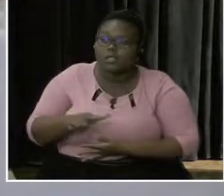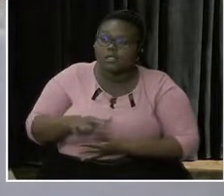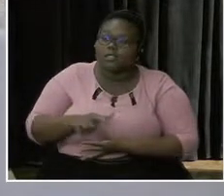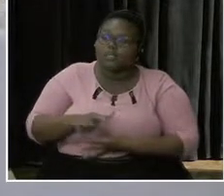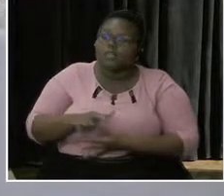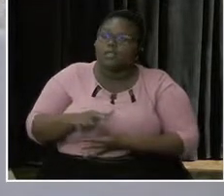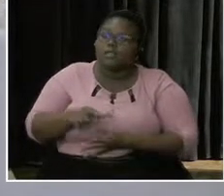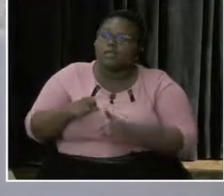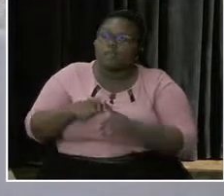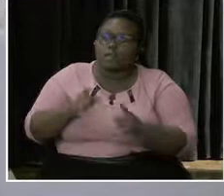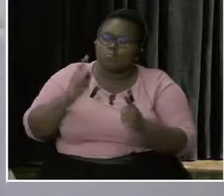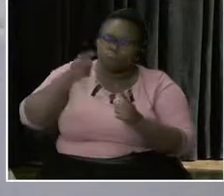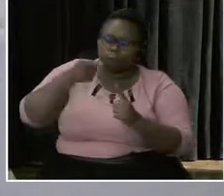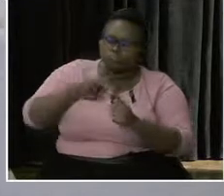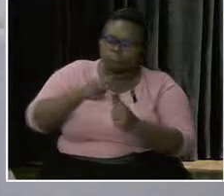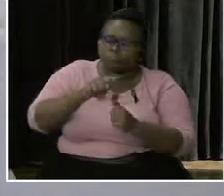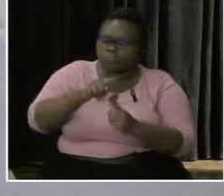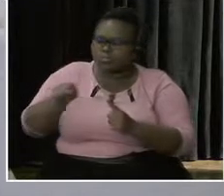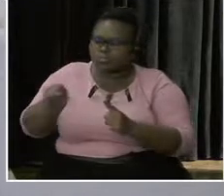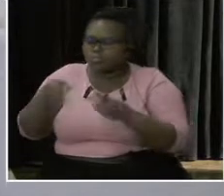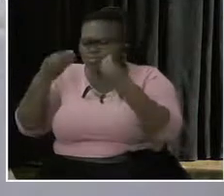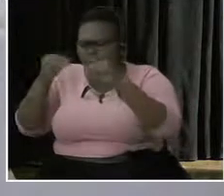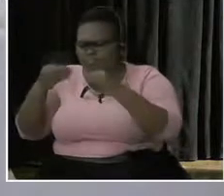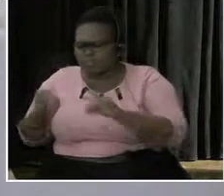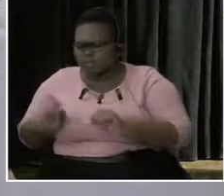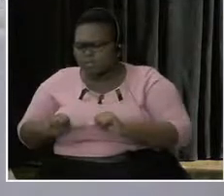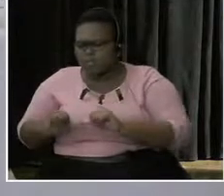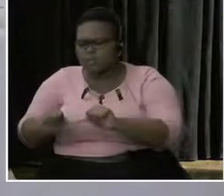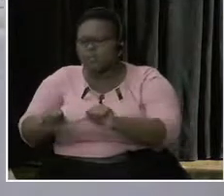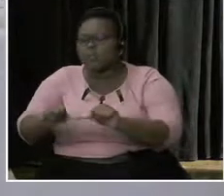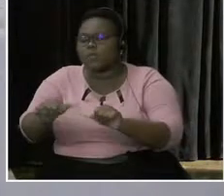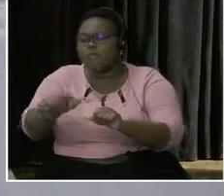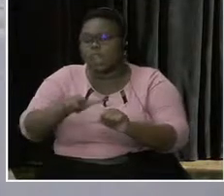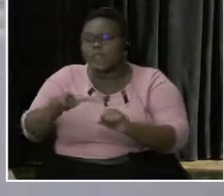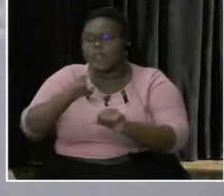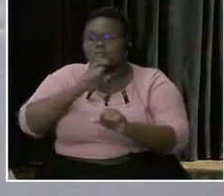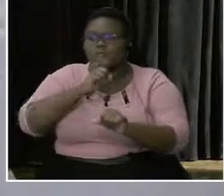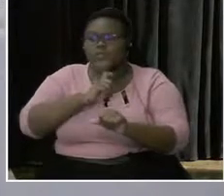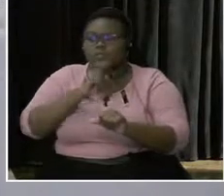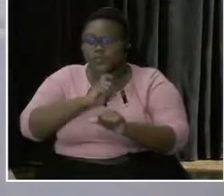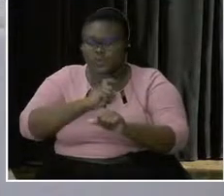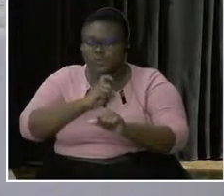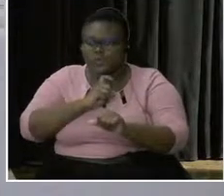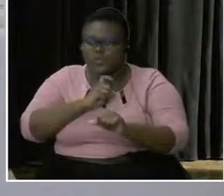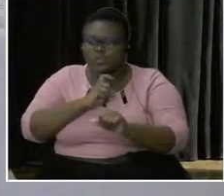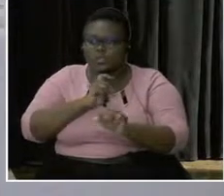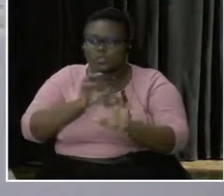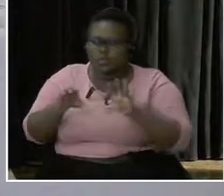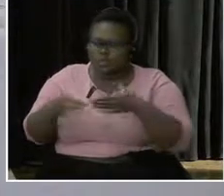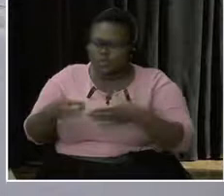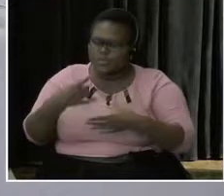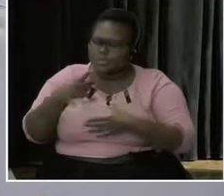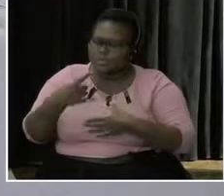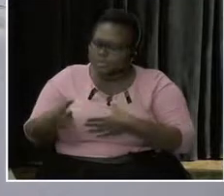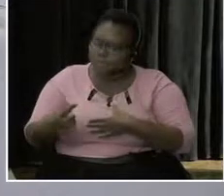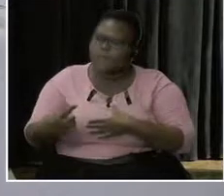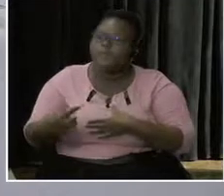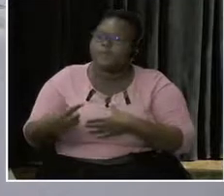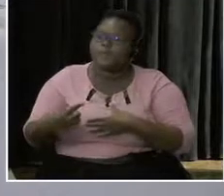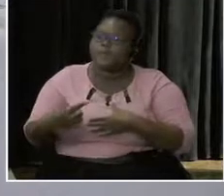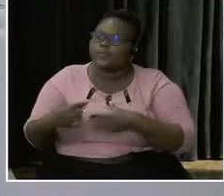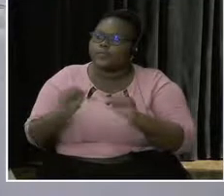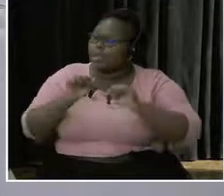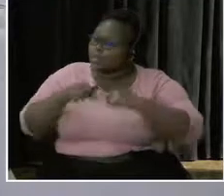business continuity, land use management and occupational health and safety capital. Committee recommends. Is the